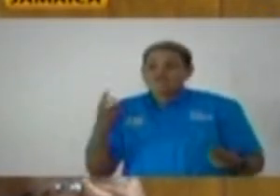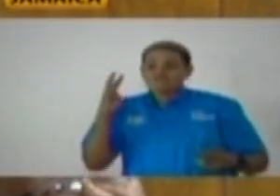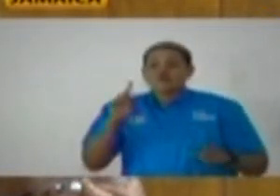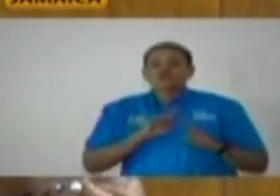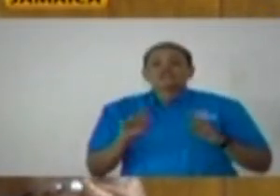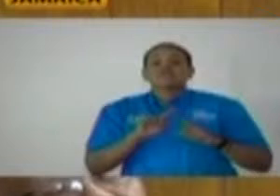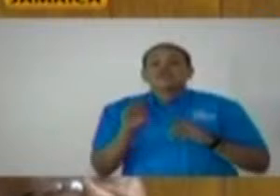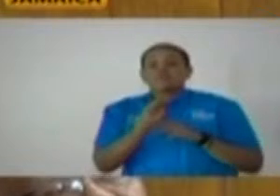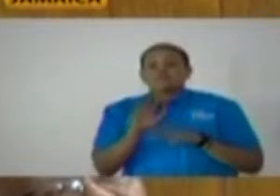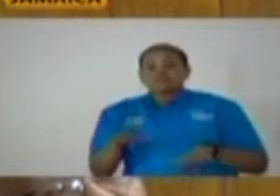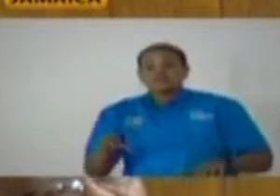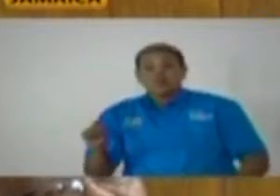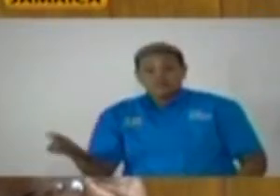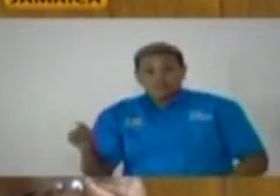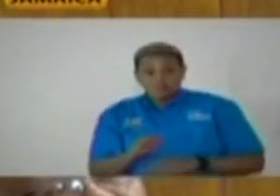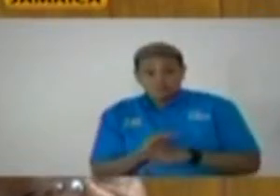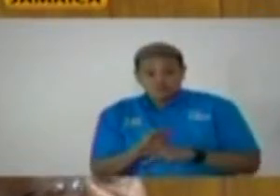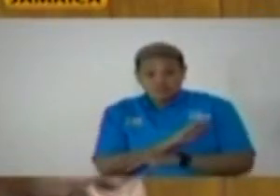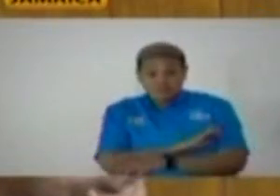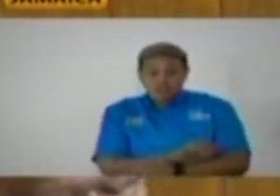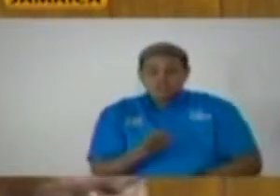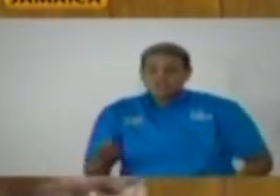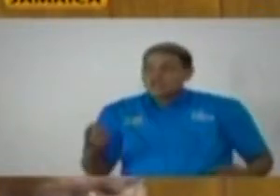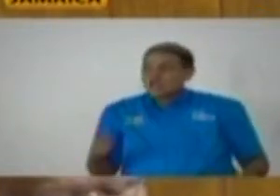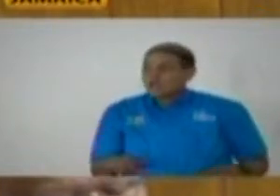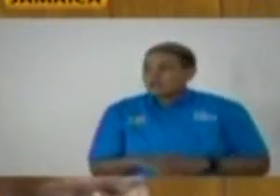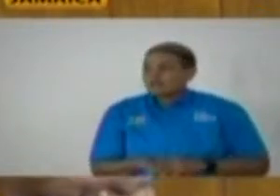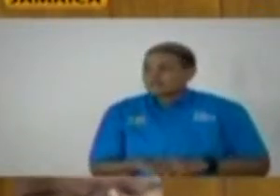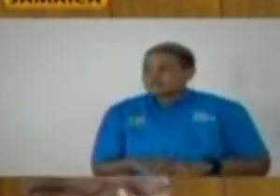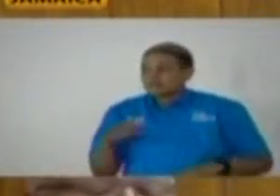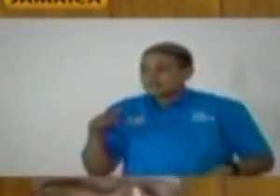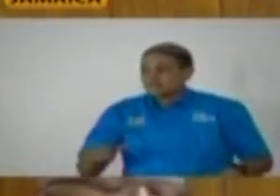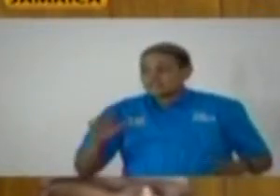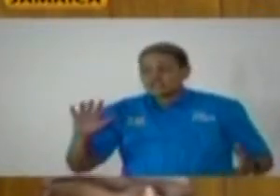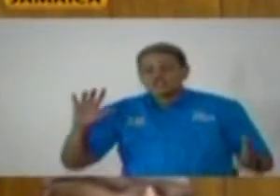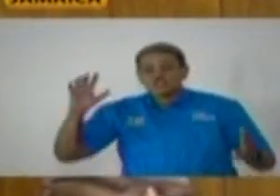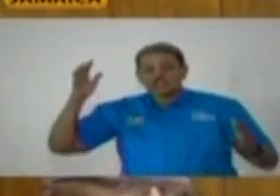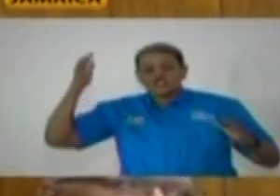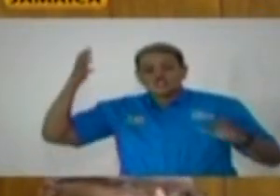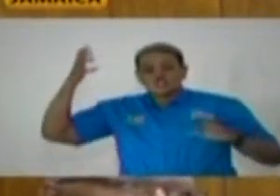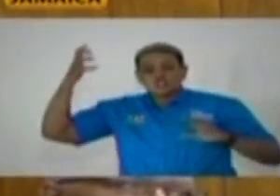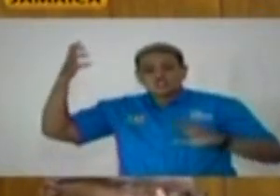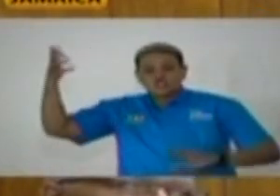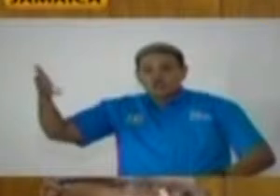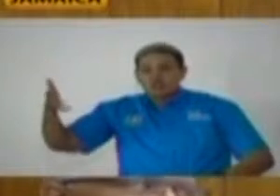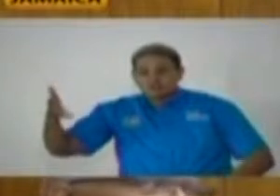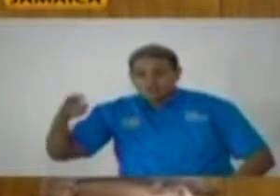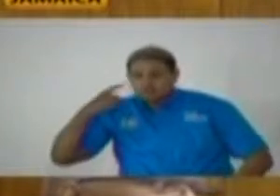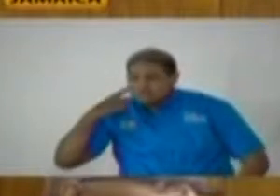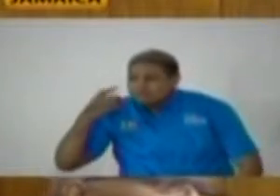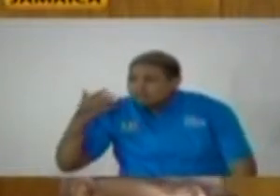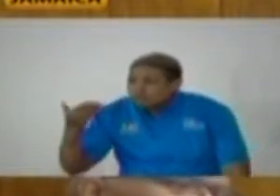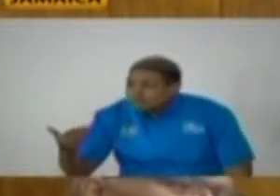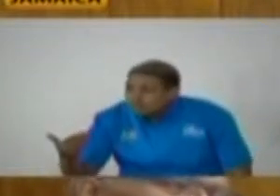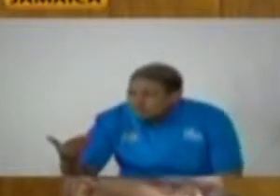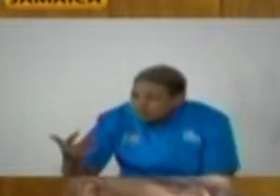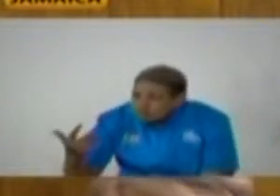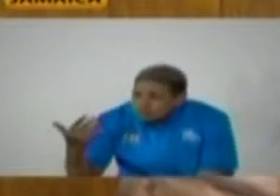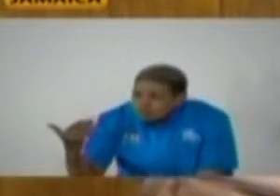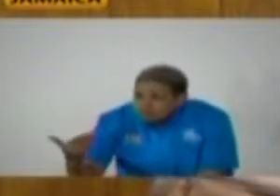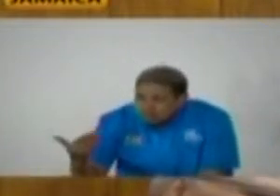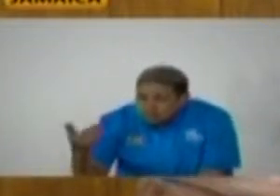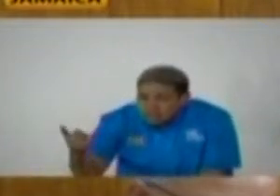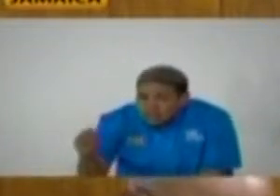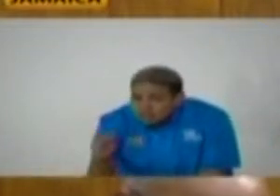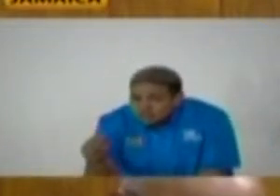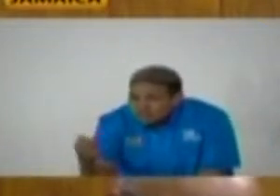different ministers. Right? And the disruption that has been occasioned in that ministry has